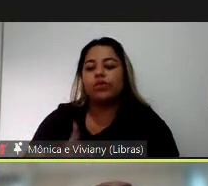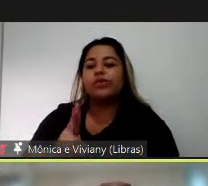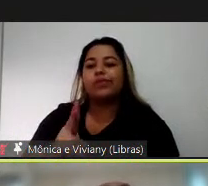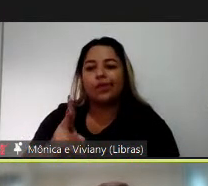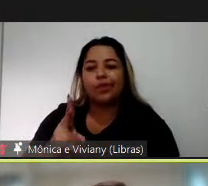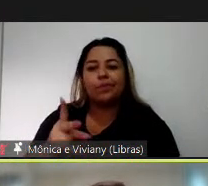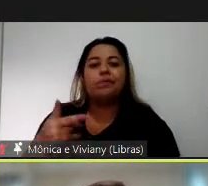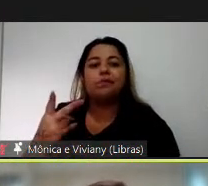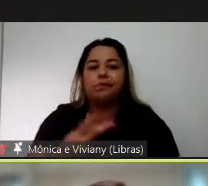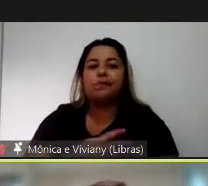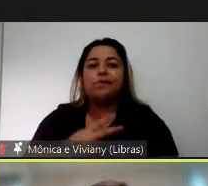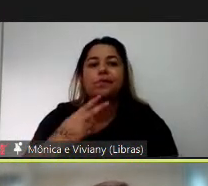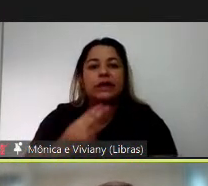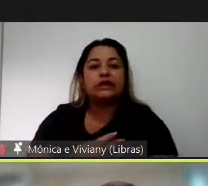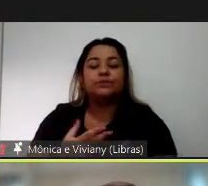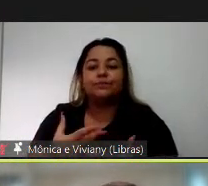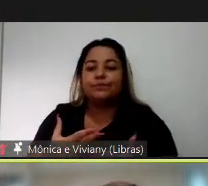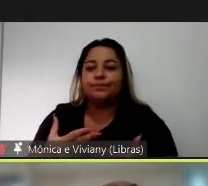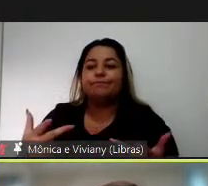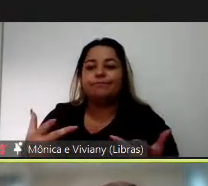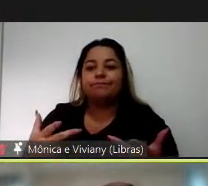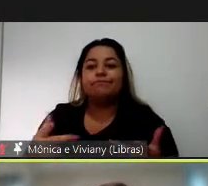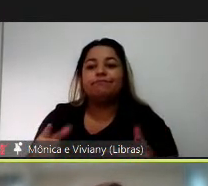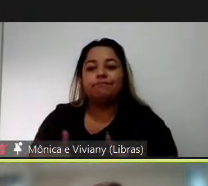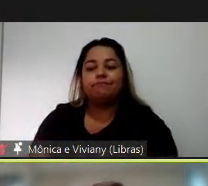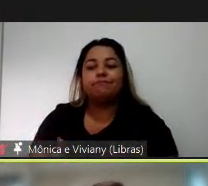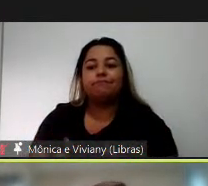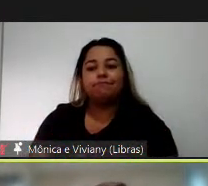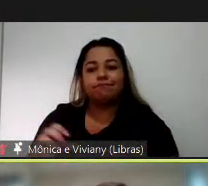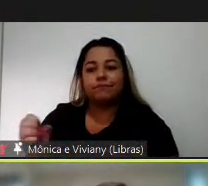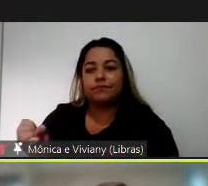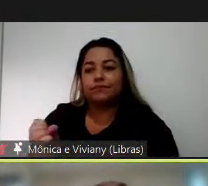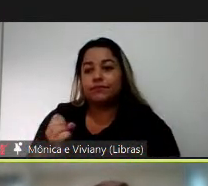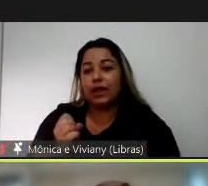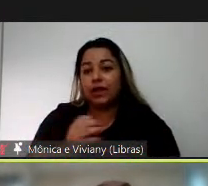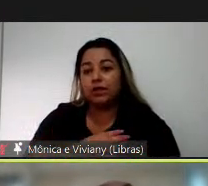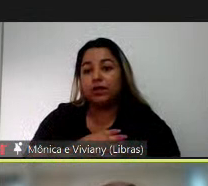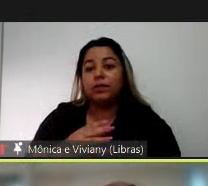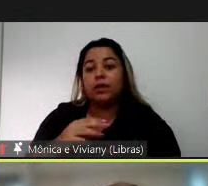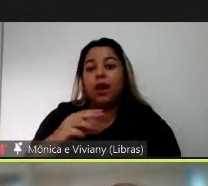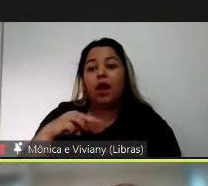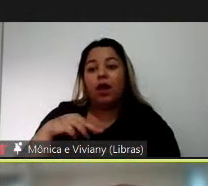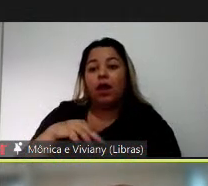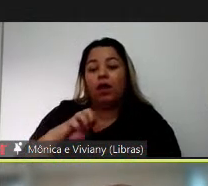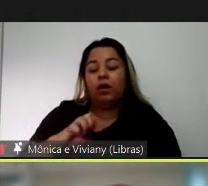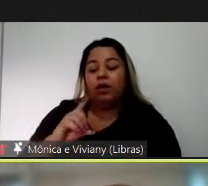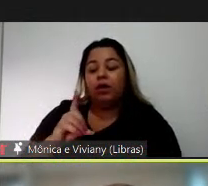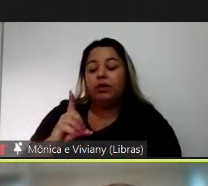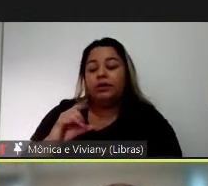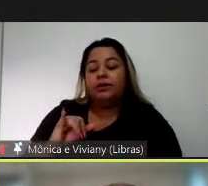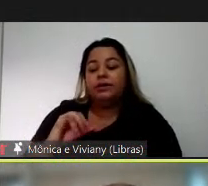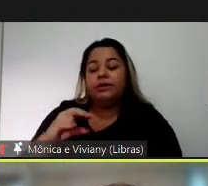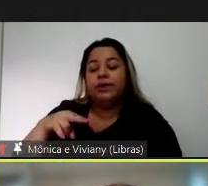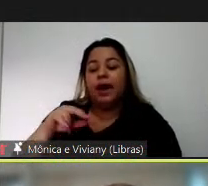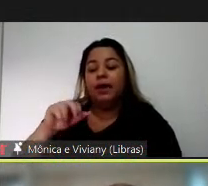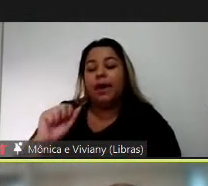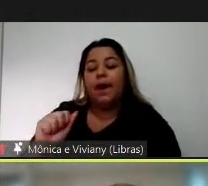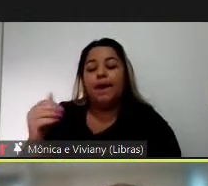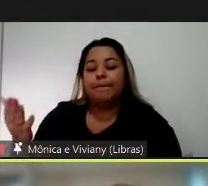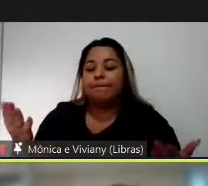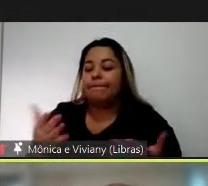are still our demands added to new demands, telemedicine, other